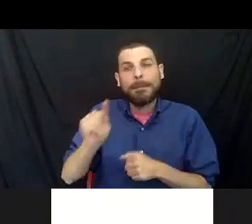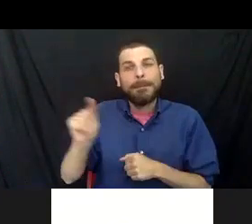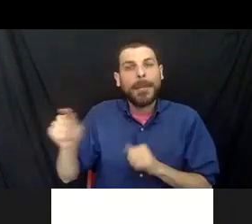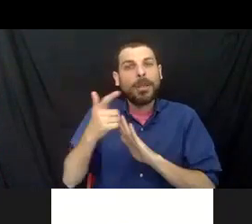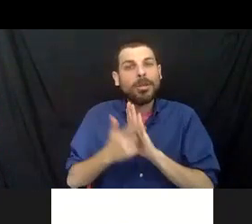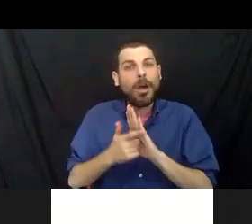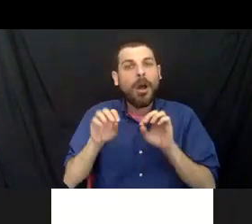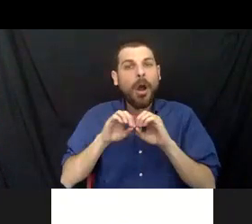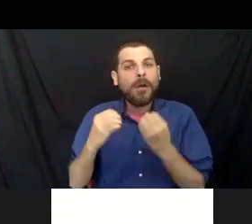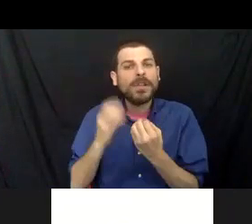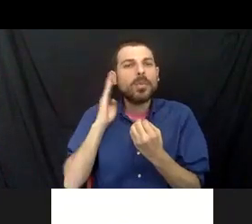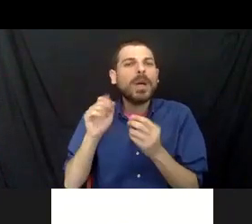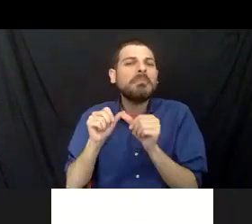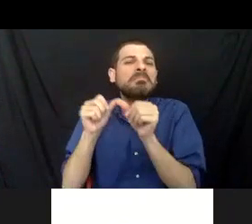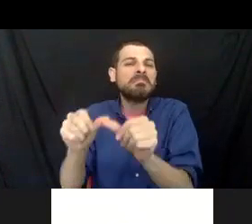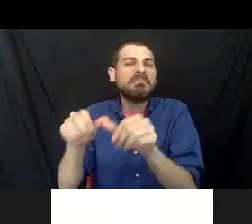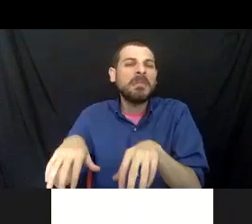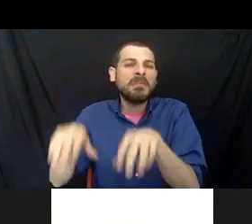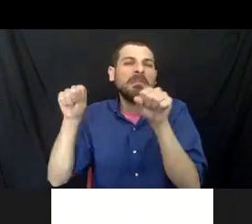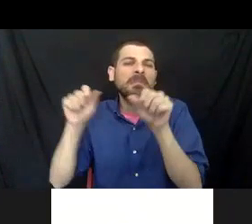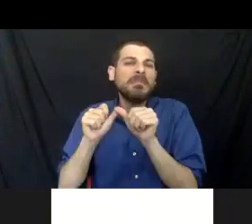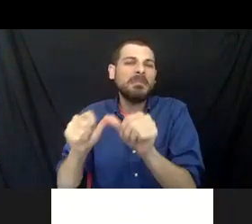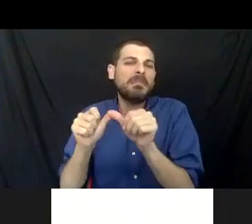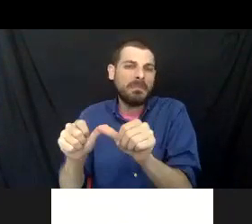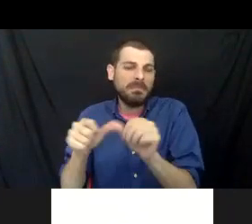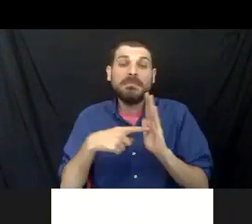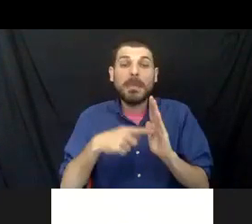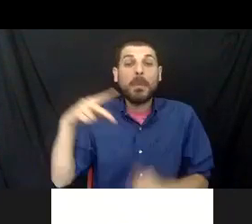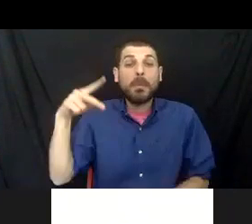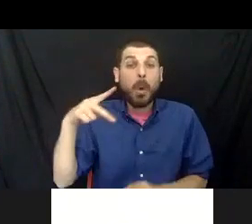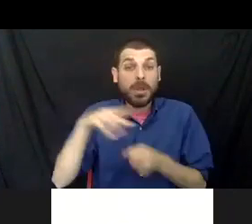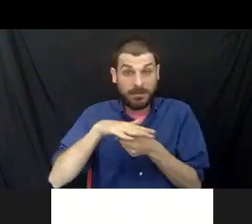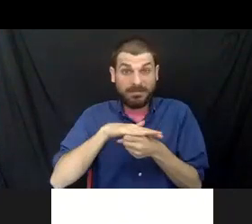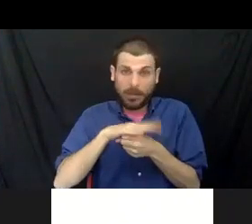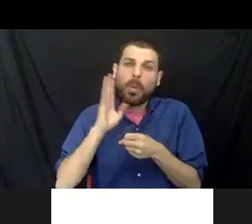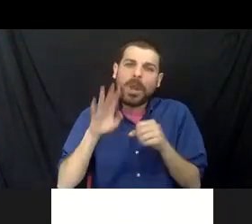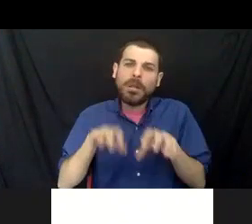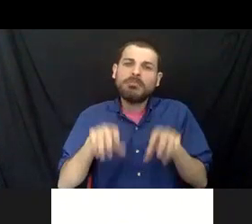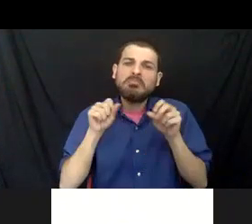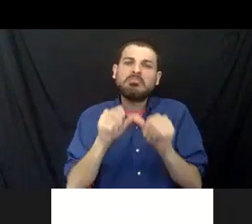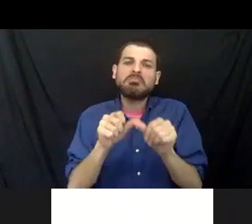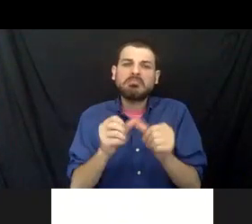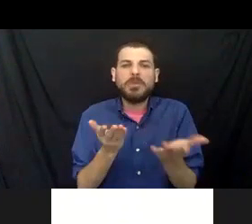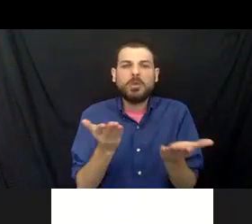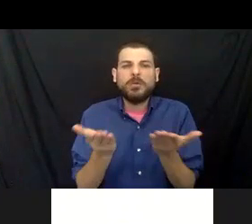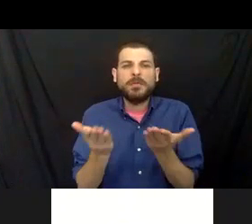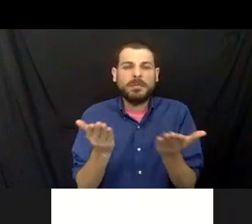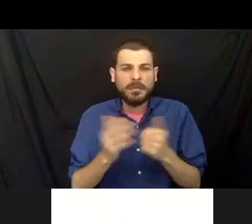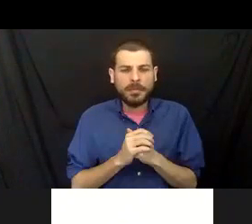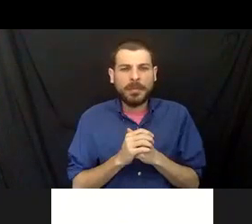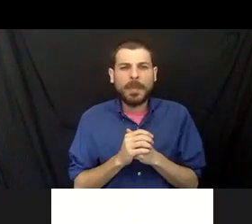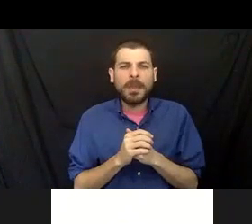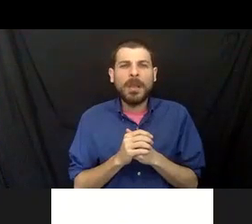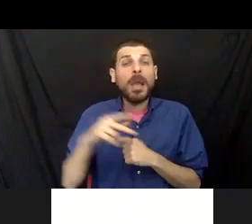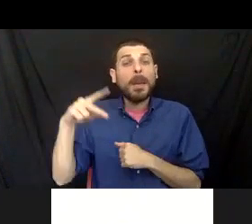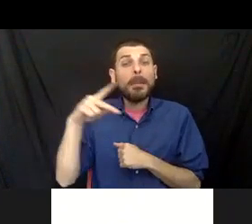even after June 30th. For example, the Portland Regional Office, which serves a pretty broad geographic